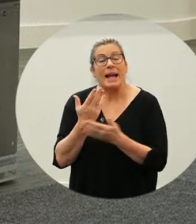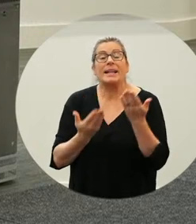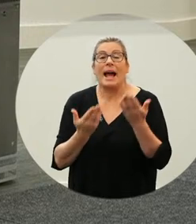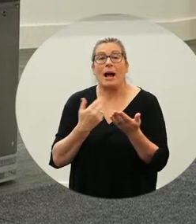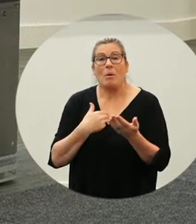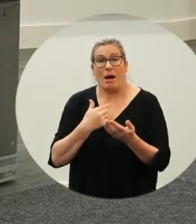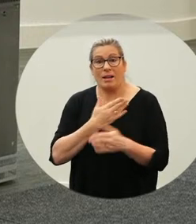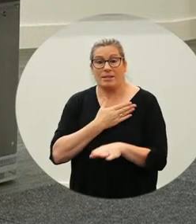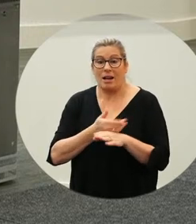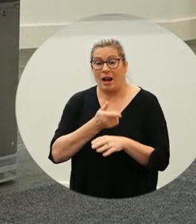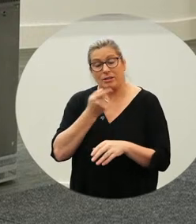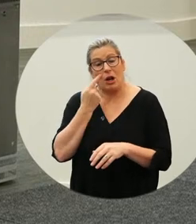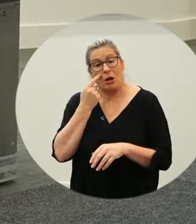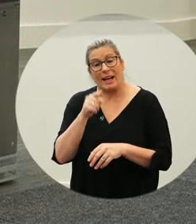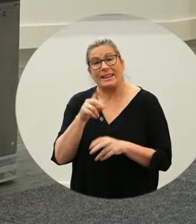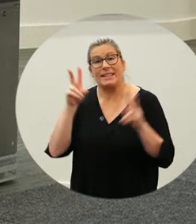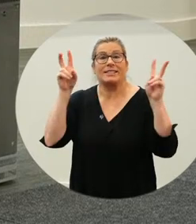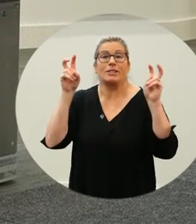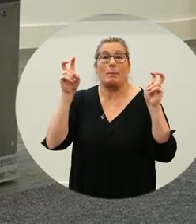to this topic.